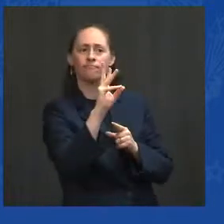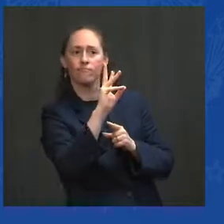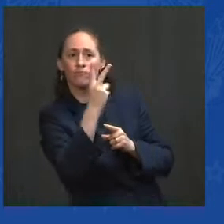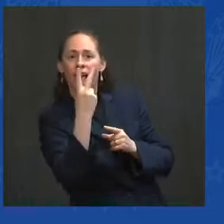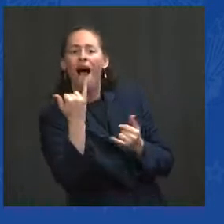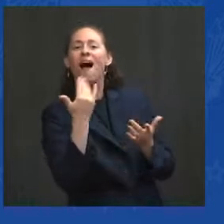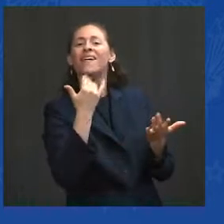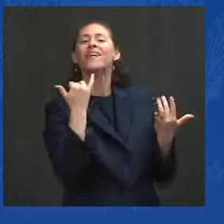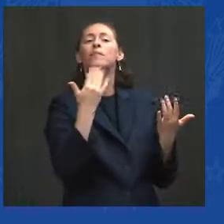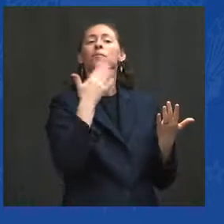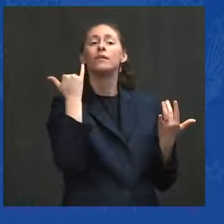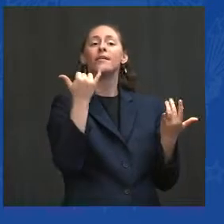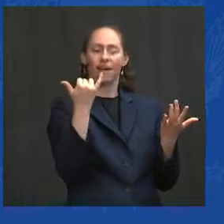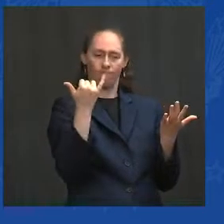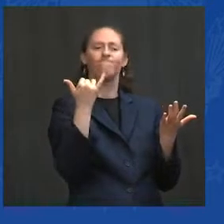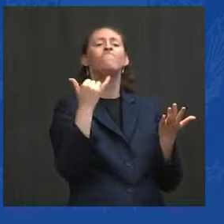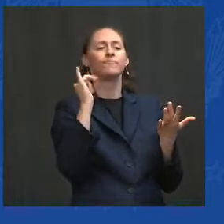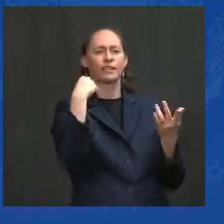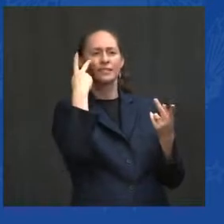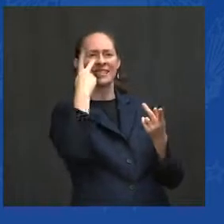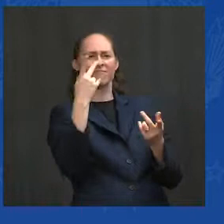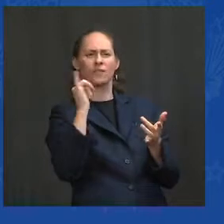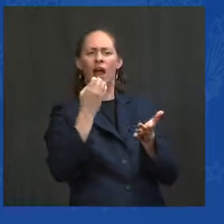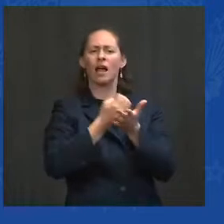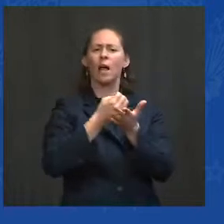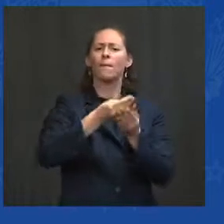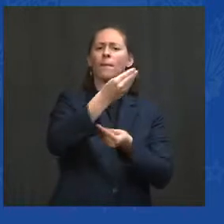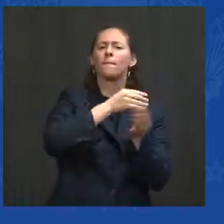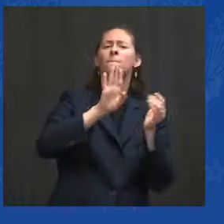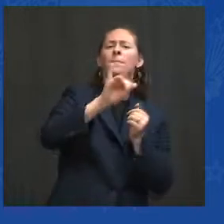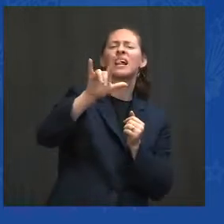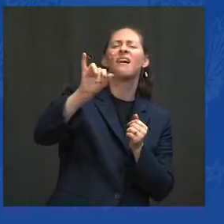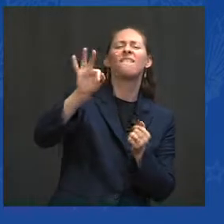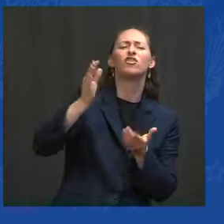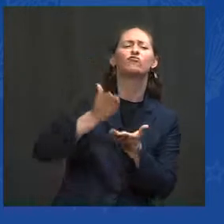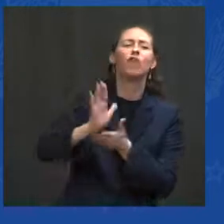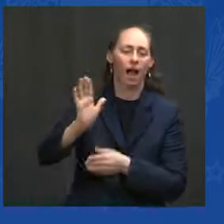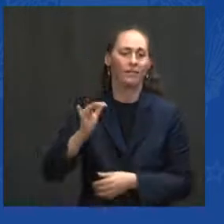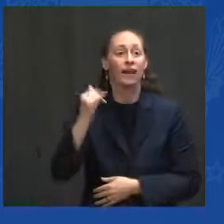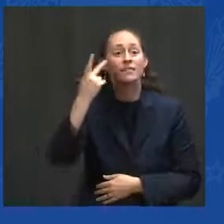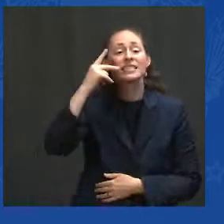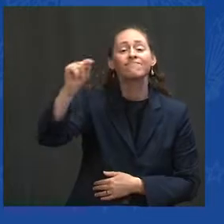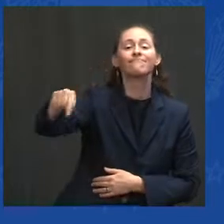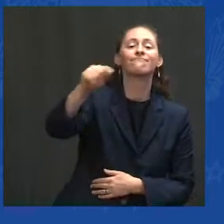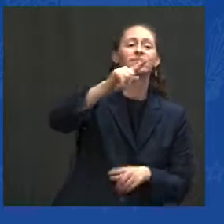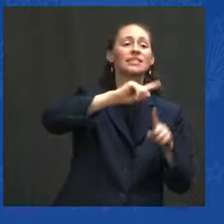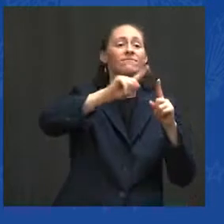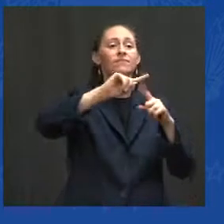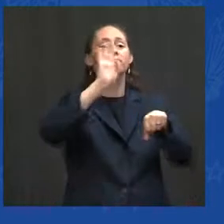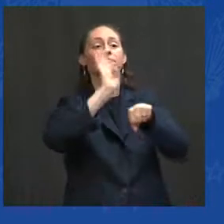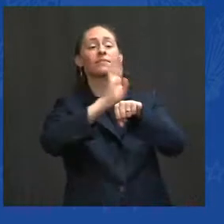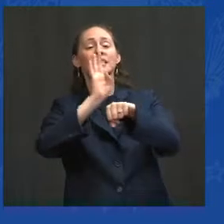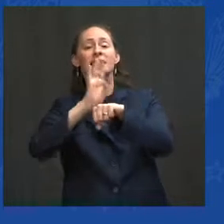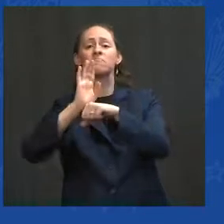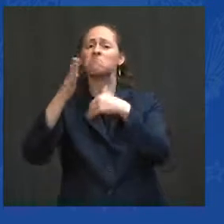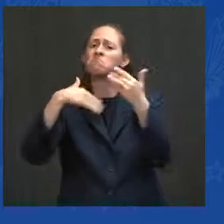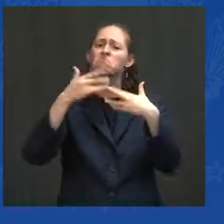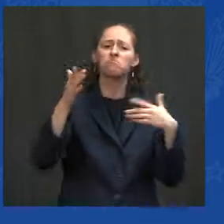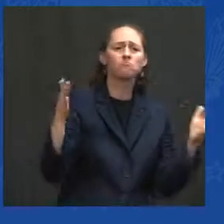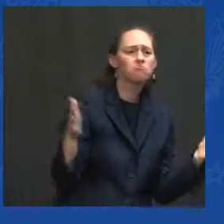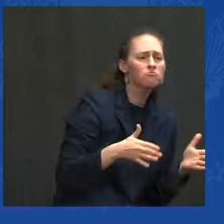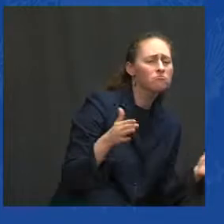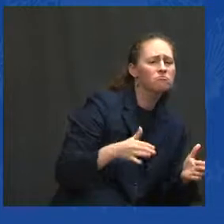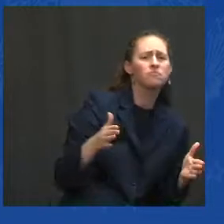economic bill of rights, including, quote, the right of every businessman, large and small, to trade in an atmosphere of freedom from